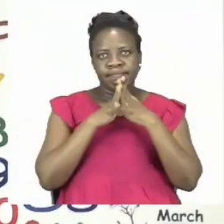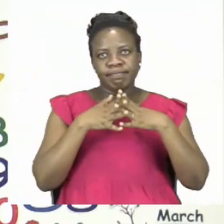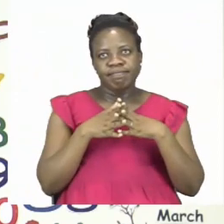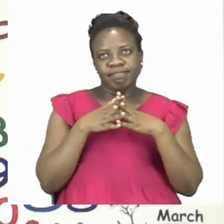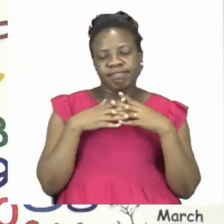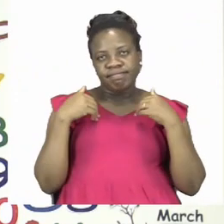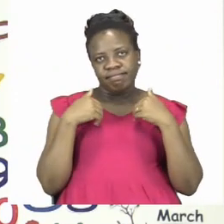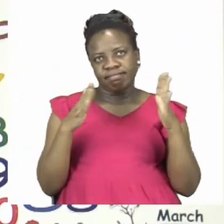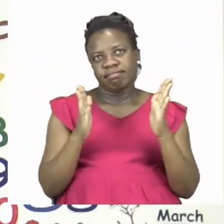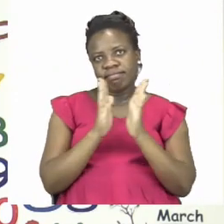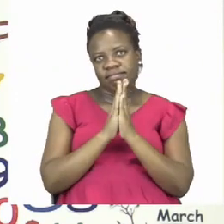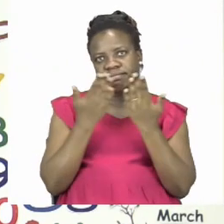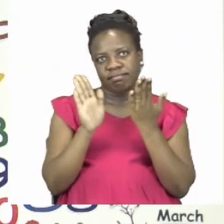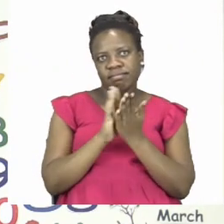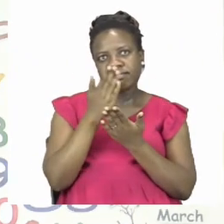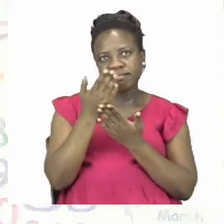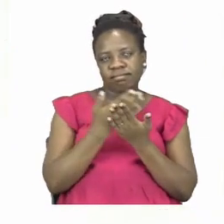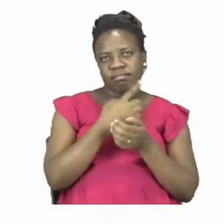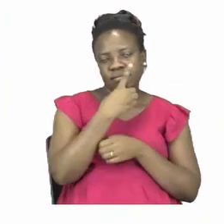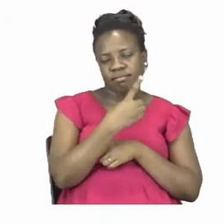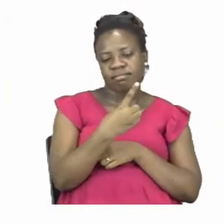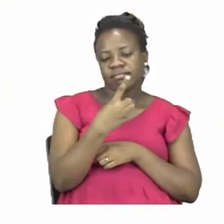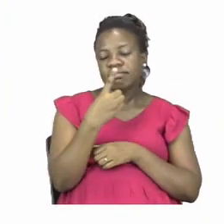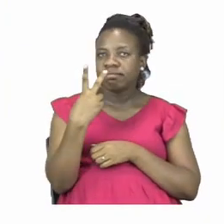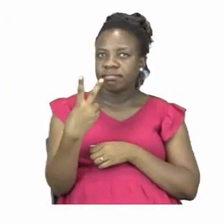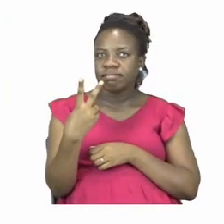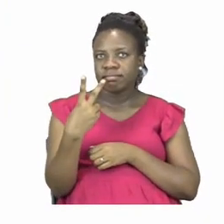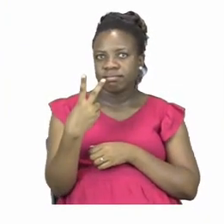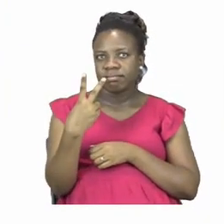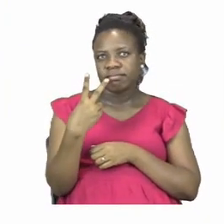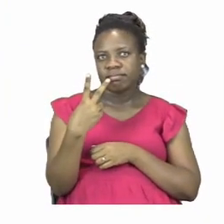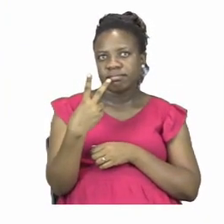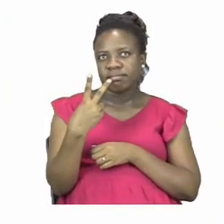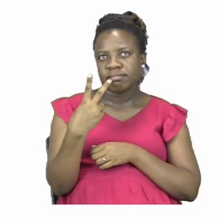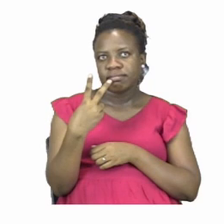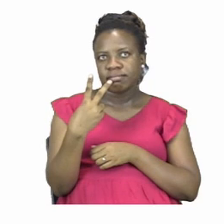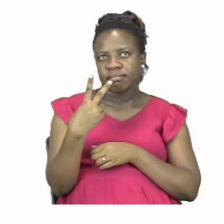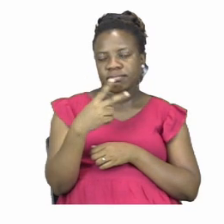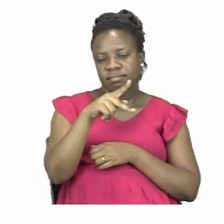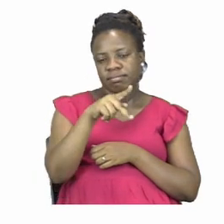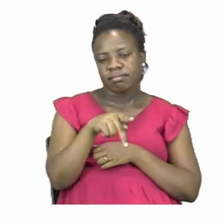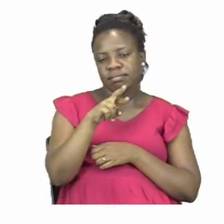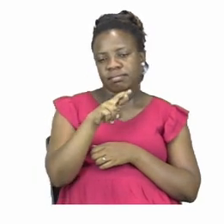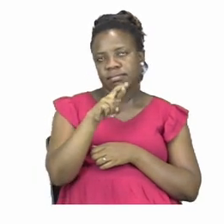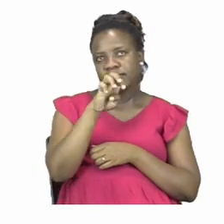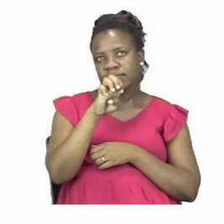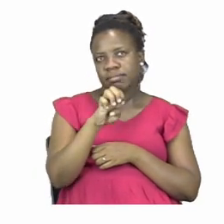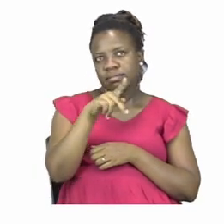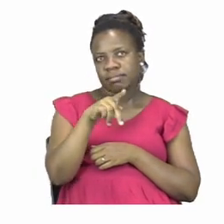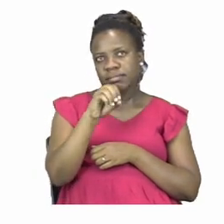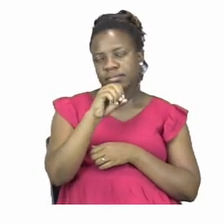Let's start our lesson today, boys and girls, by going to page 12. On page 12, we are going to be doing prepositions